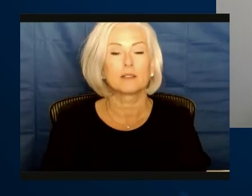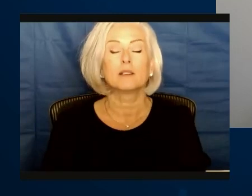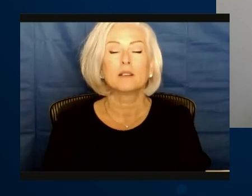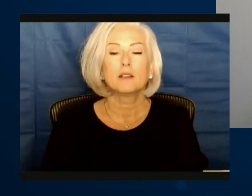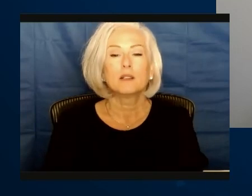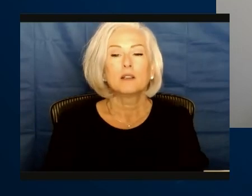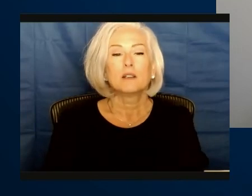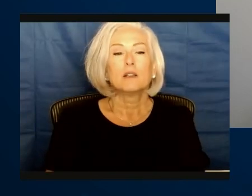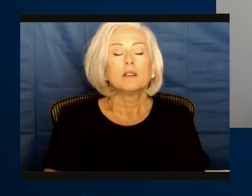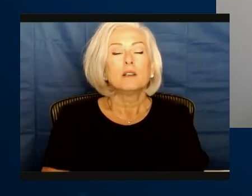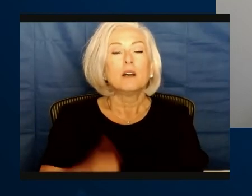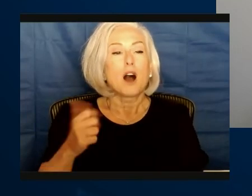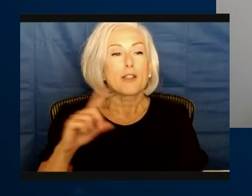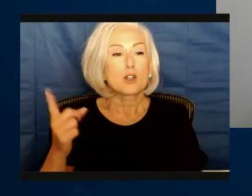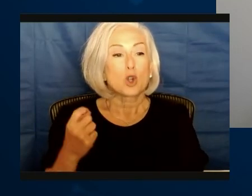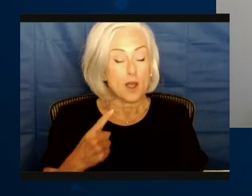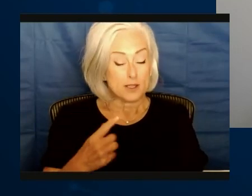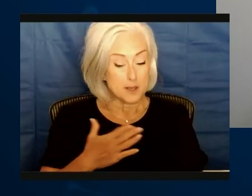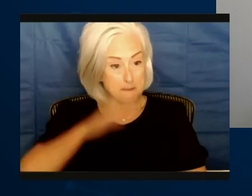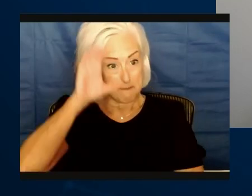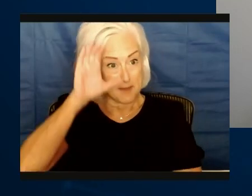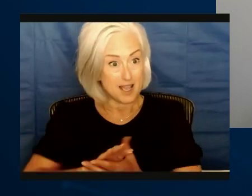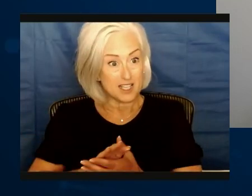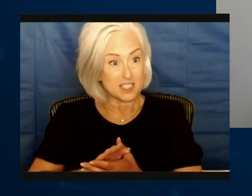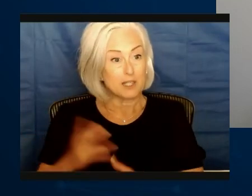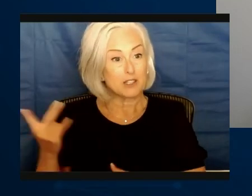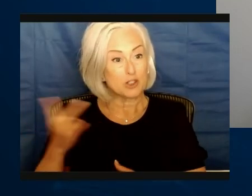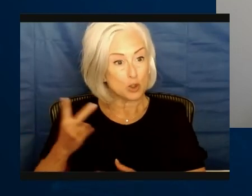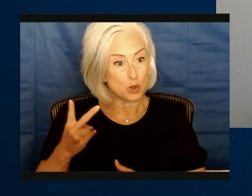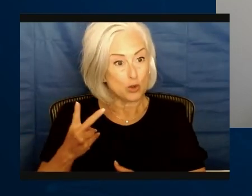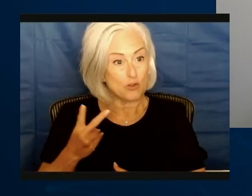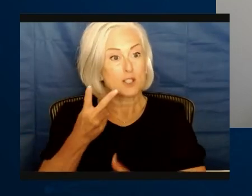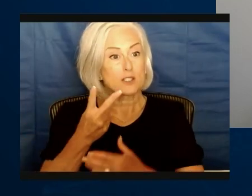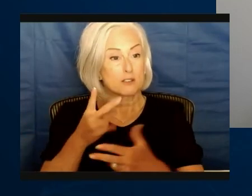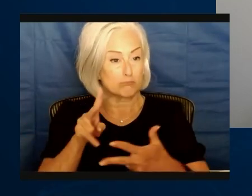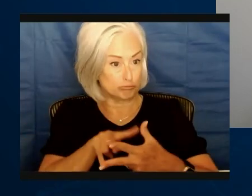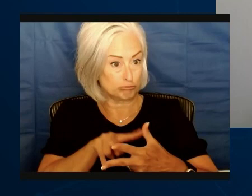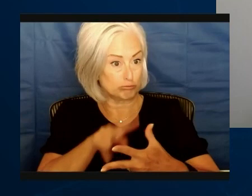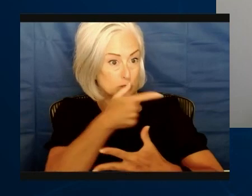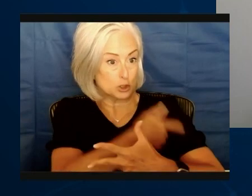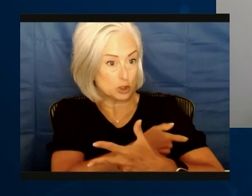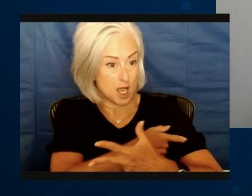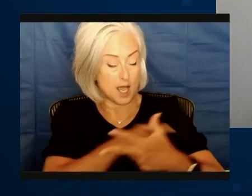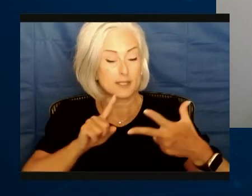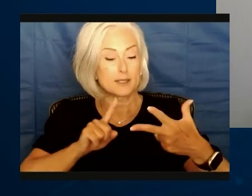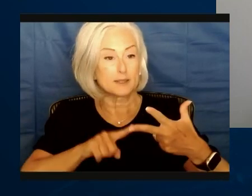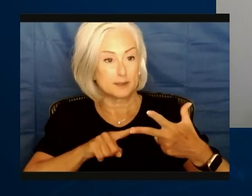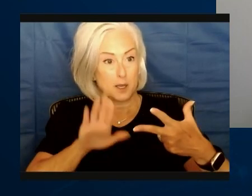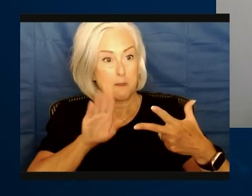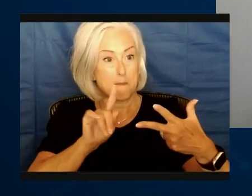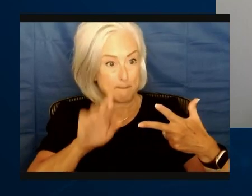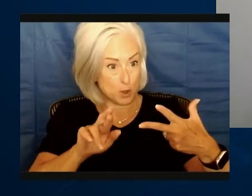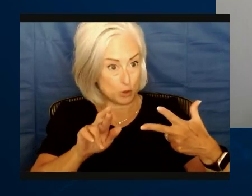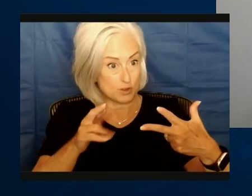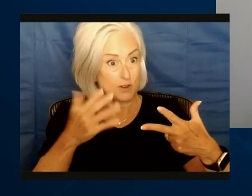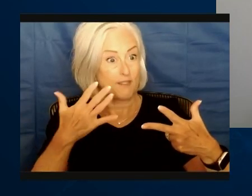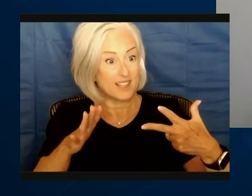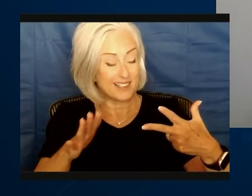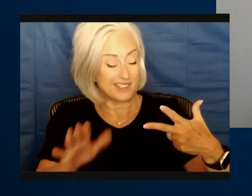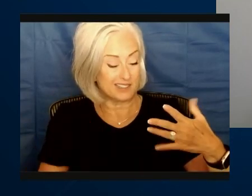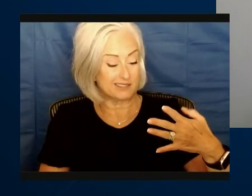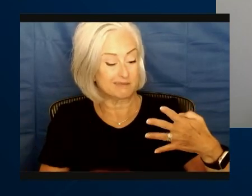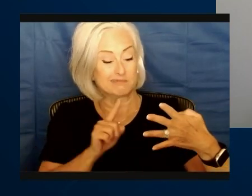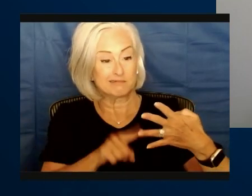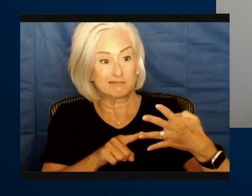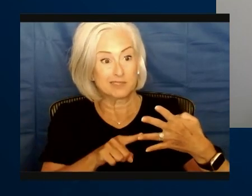I had both shots and boosters. We had not gotten the second booster before then getting COVID. Should we still get